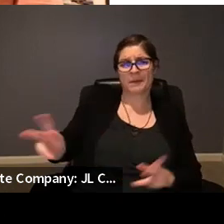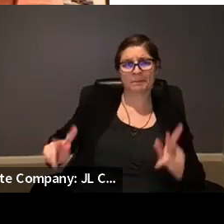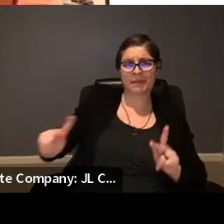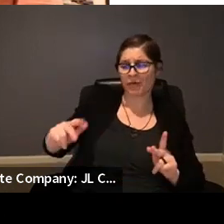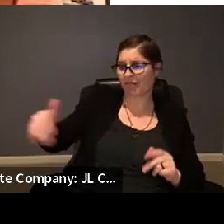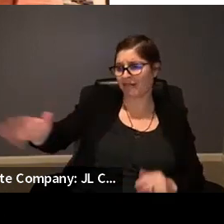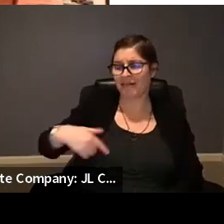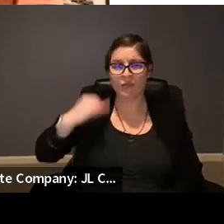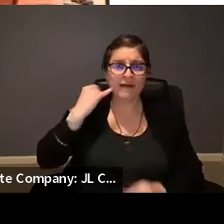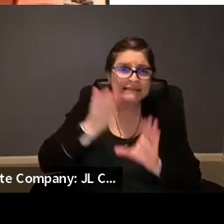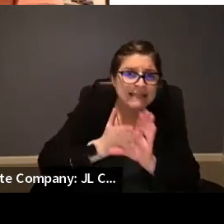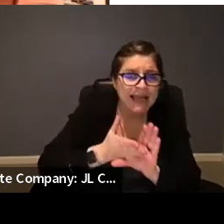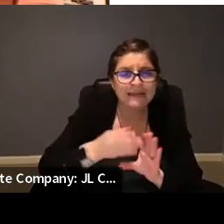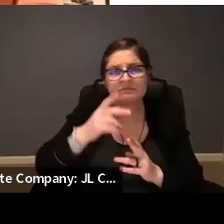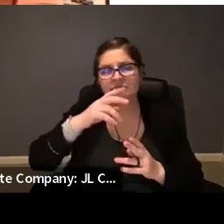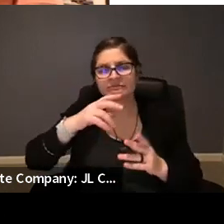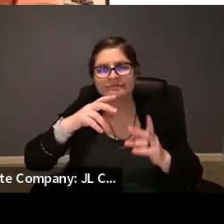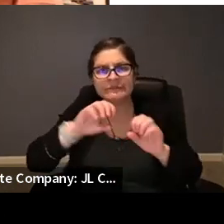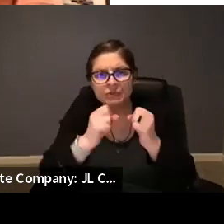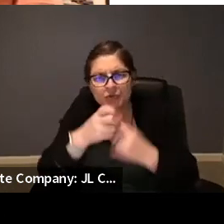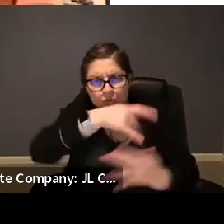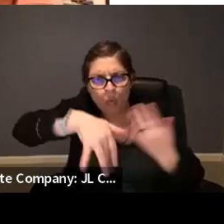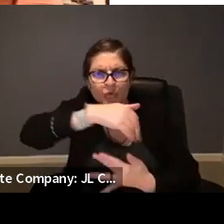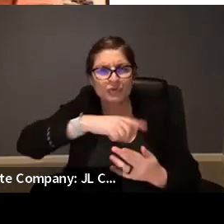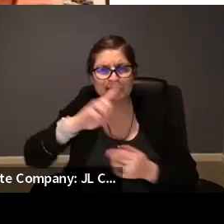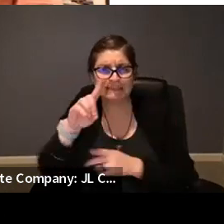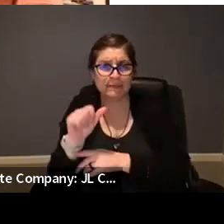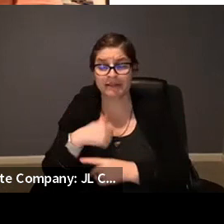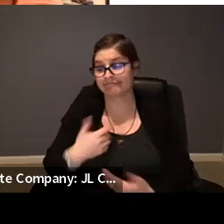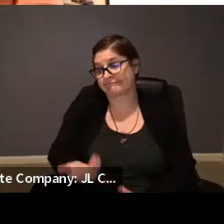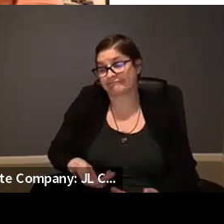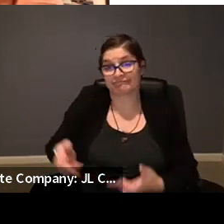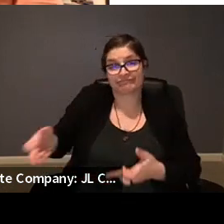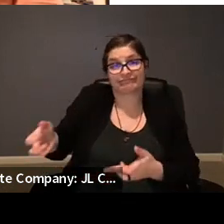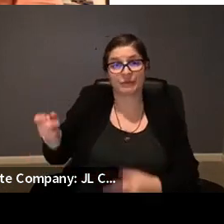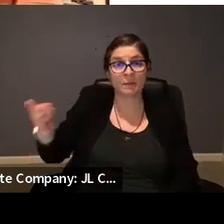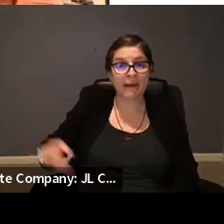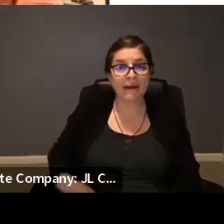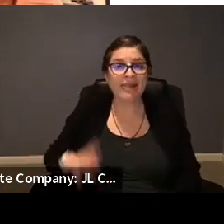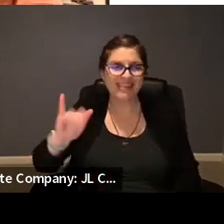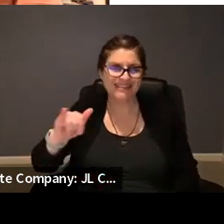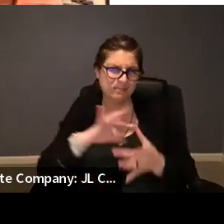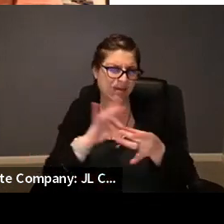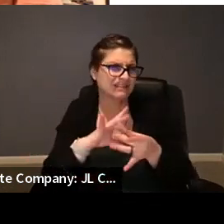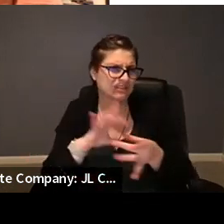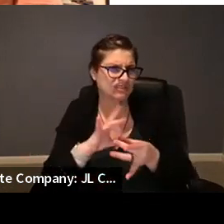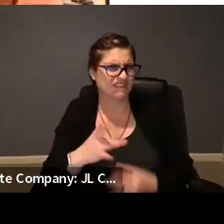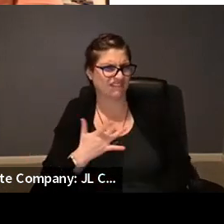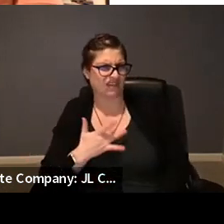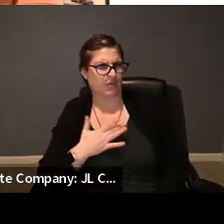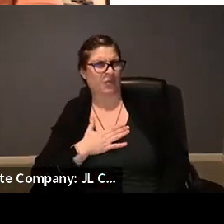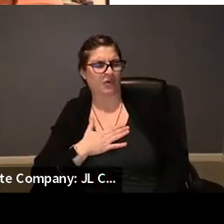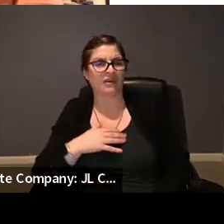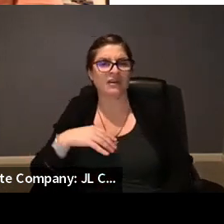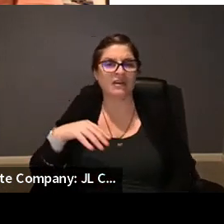psych disabilities or psychosocial disabilities. That's the message that we're getting.